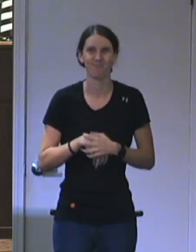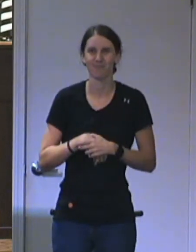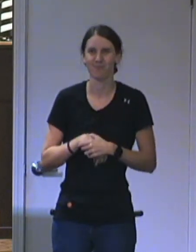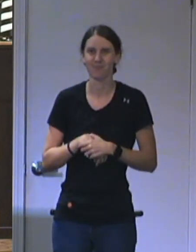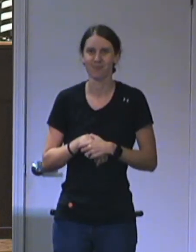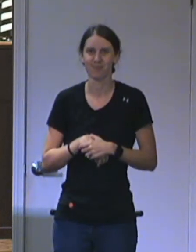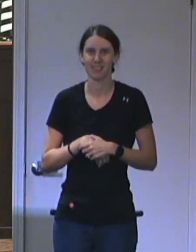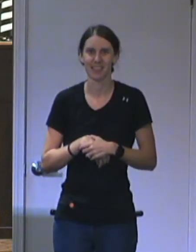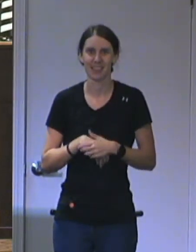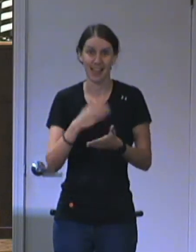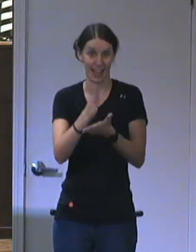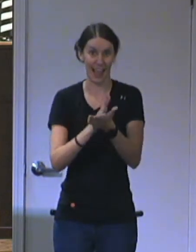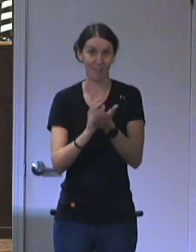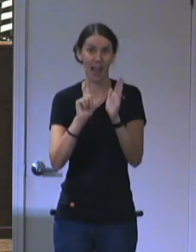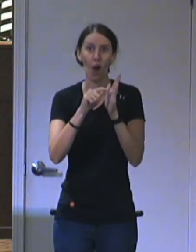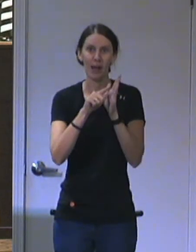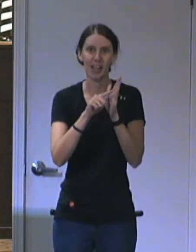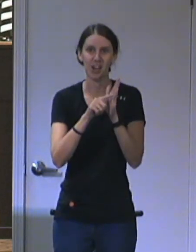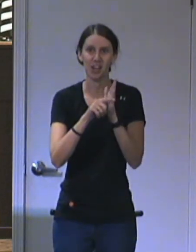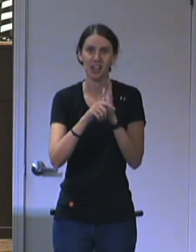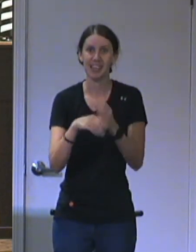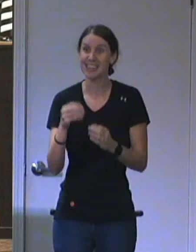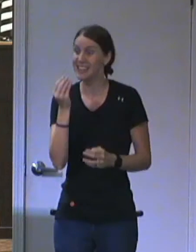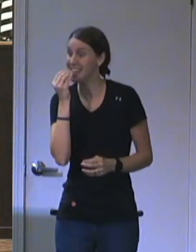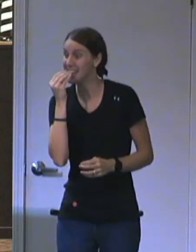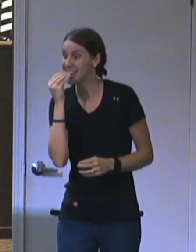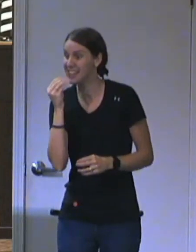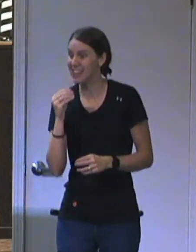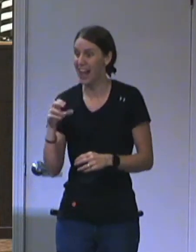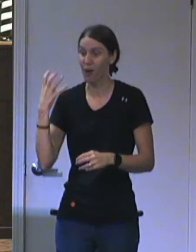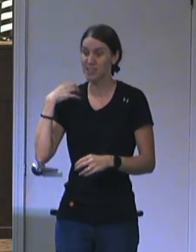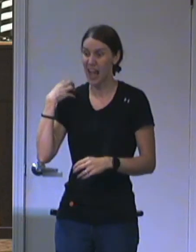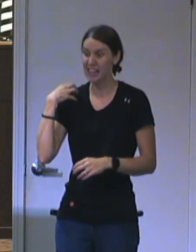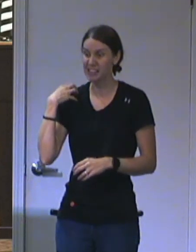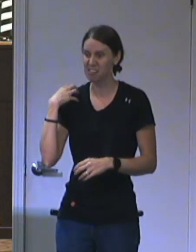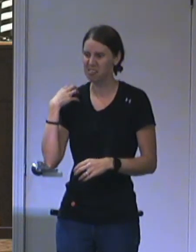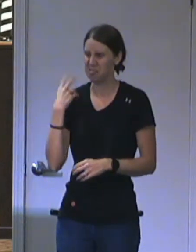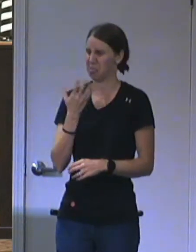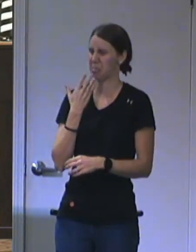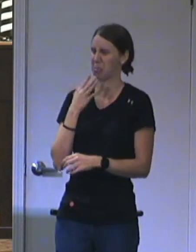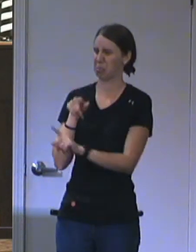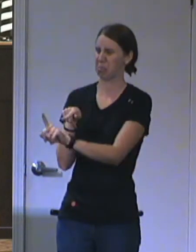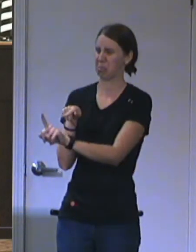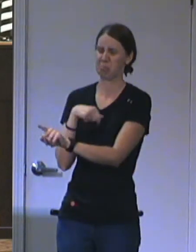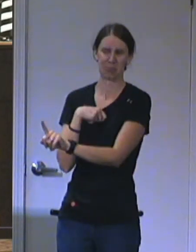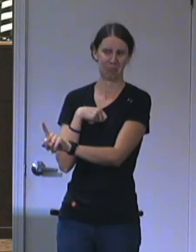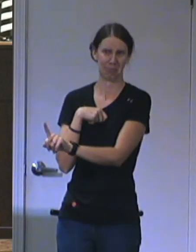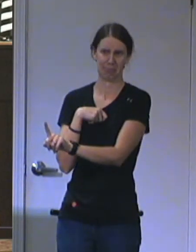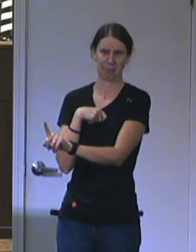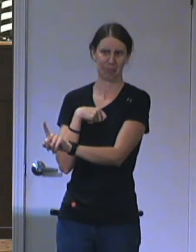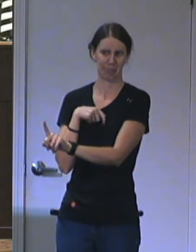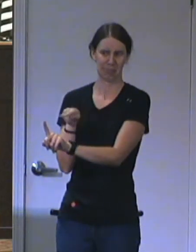And then a half an hour later, he'd be out in the backyard eating a pile of waste.